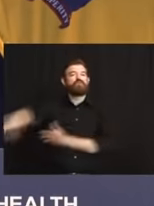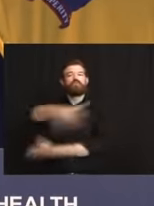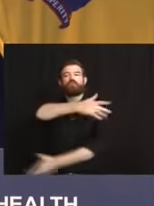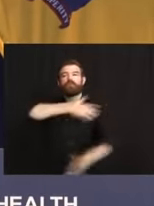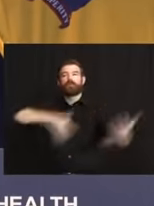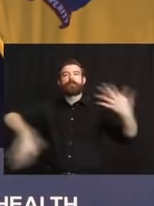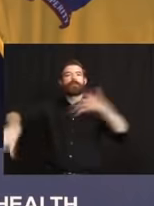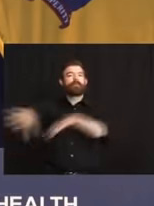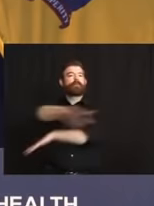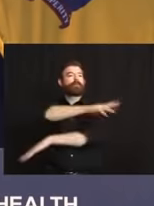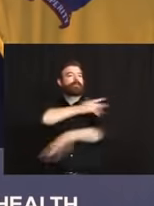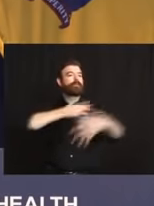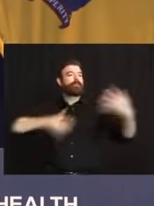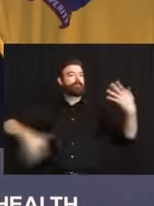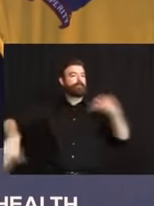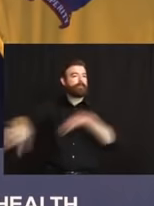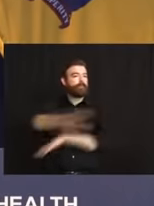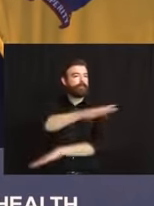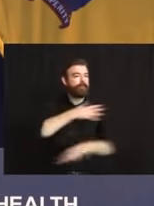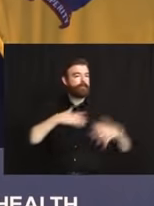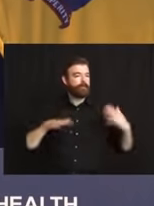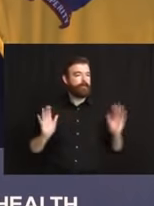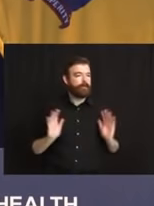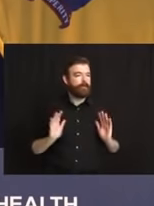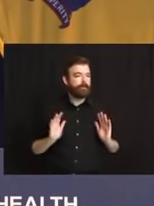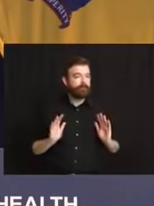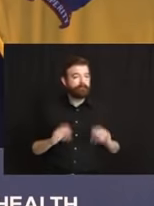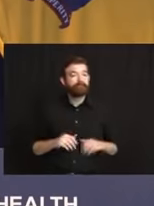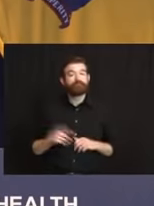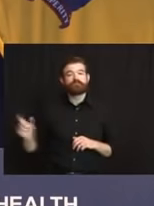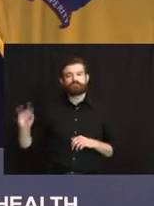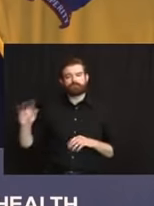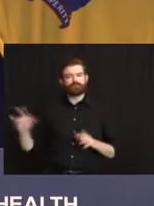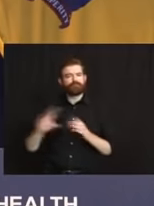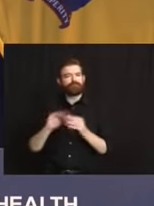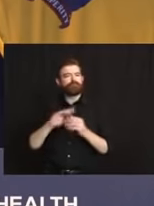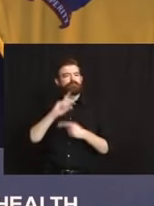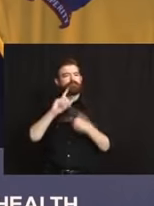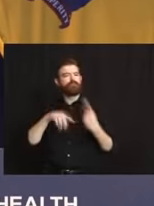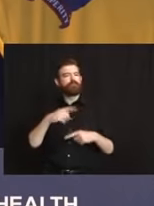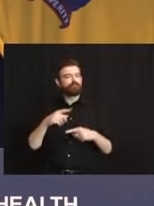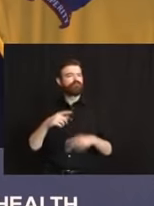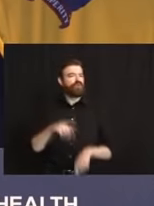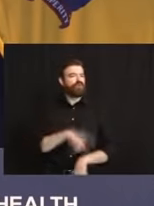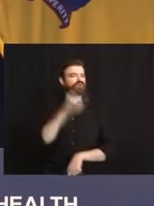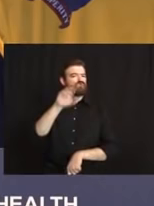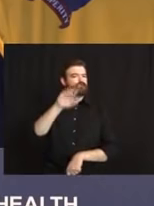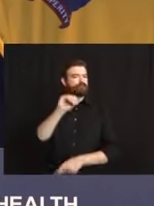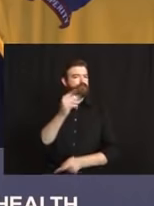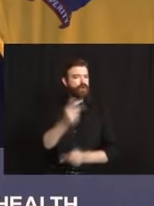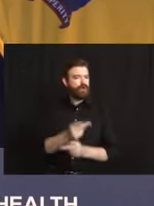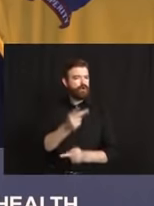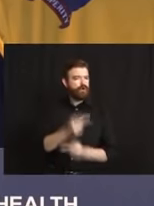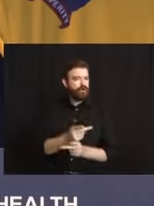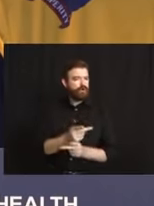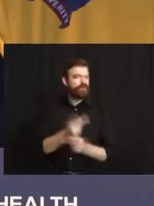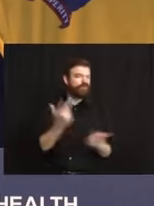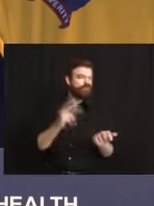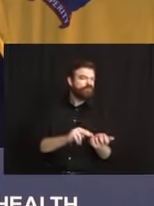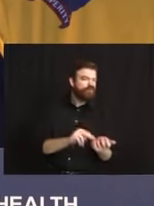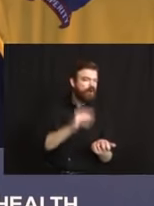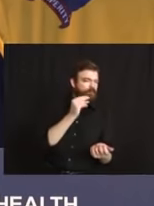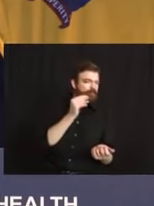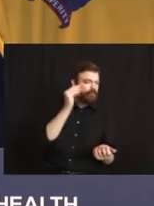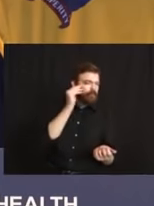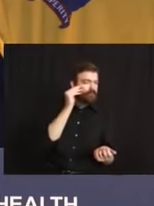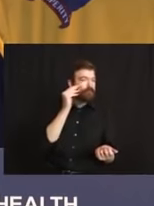I'll let Judy address the long-term care. I think those are outdoors to the best of my recollection, so I think that's the most important